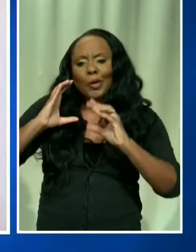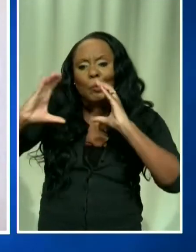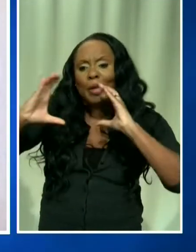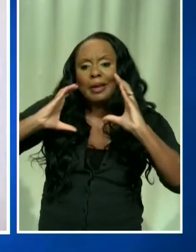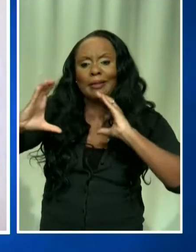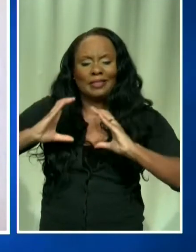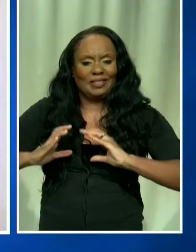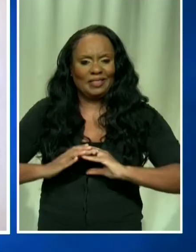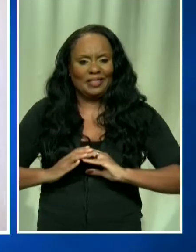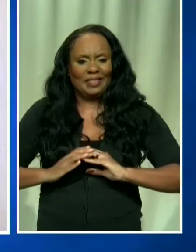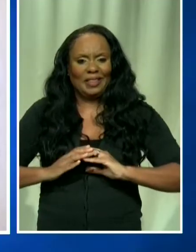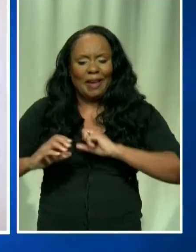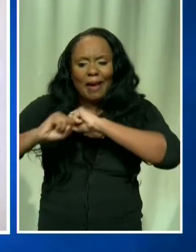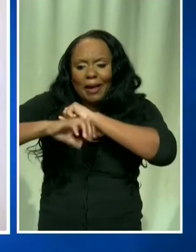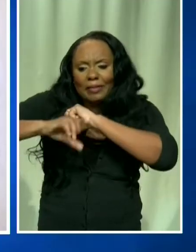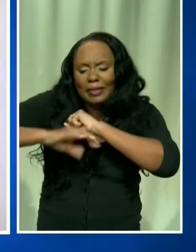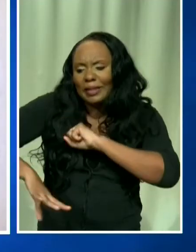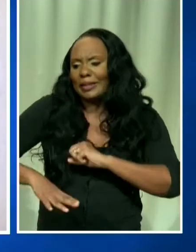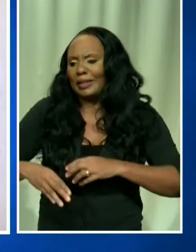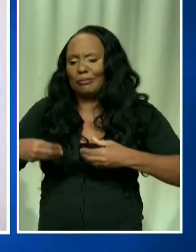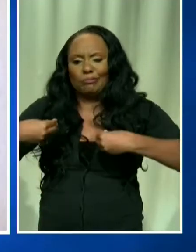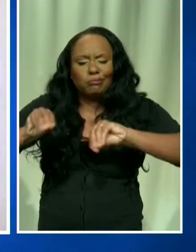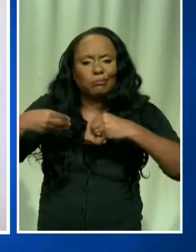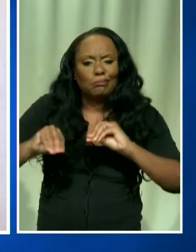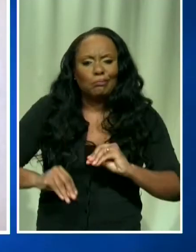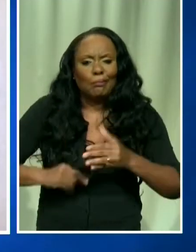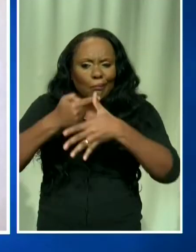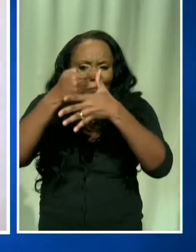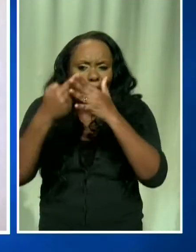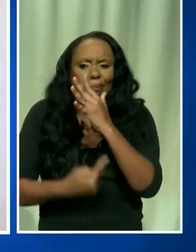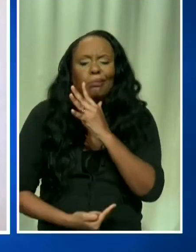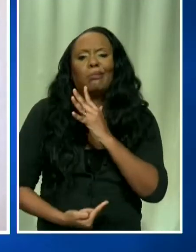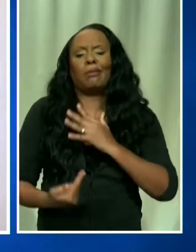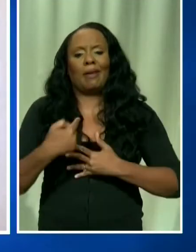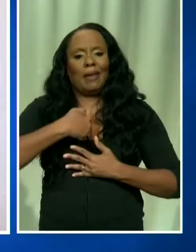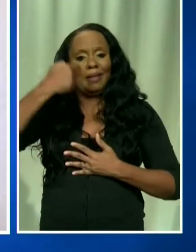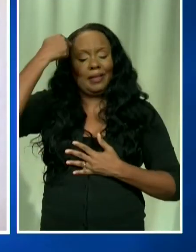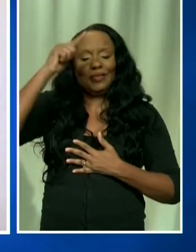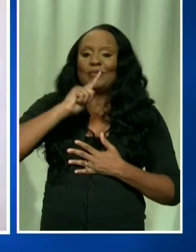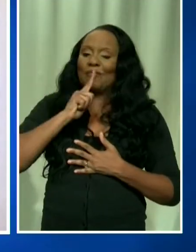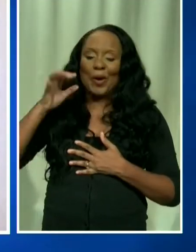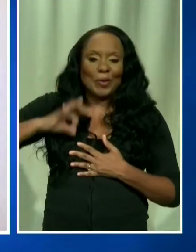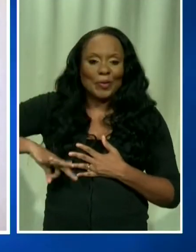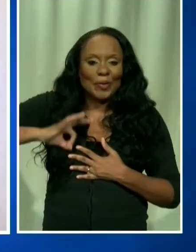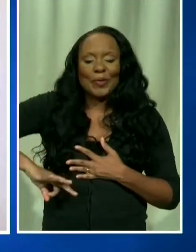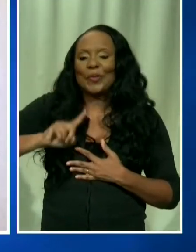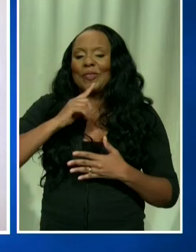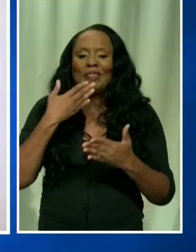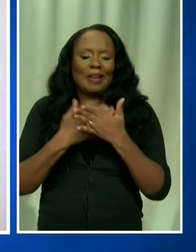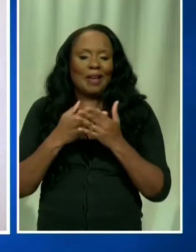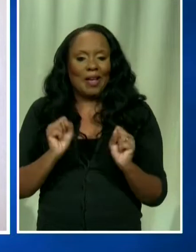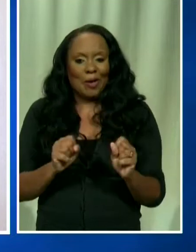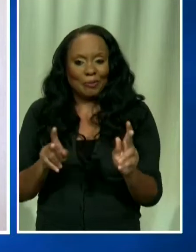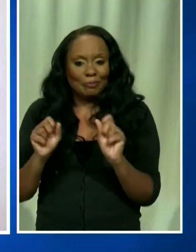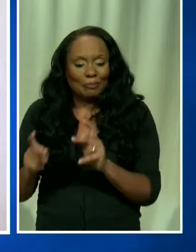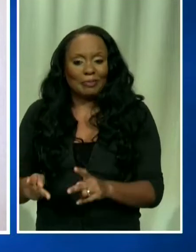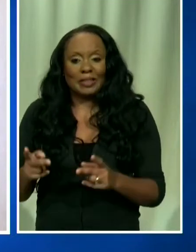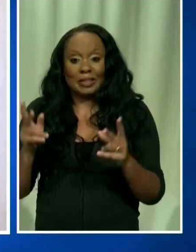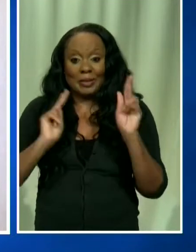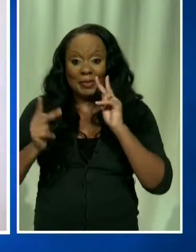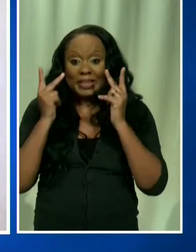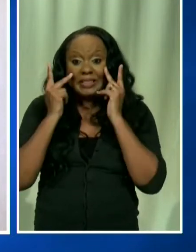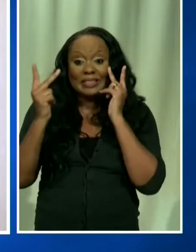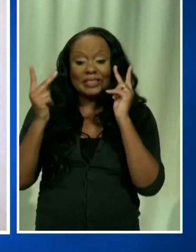marketing and advertising. And, you know, I think it's really going to be a good opportunity for people to see